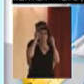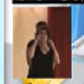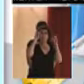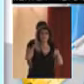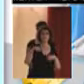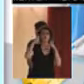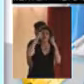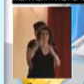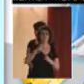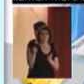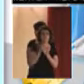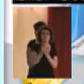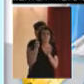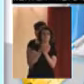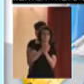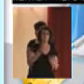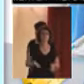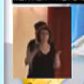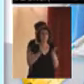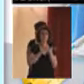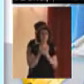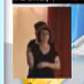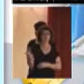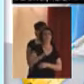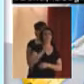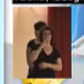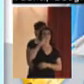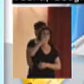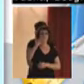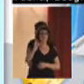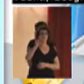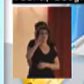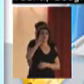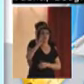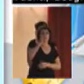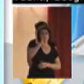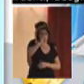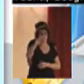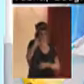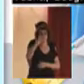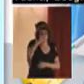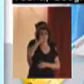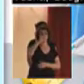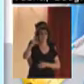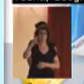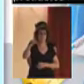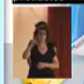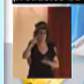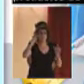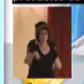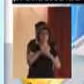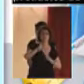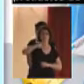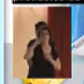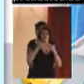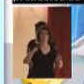20. Google is once and again trying products such as these with Google Buzz, Haiku.